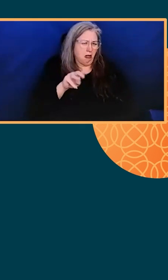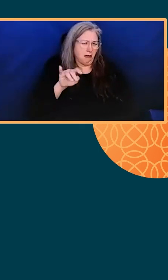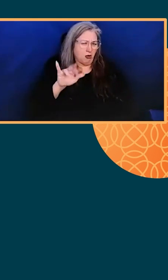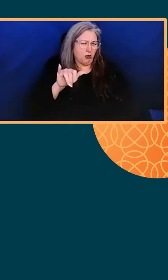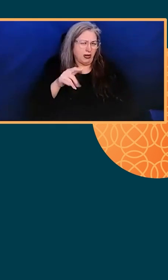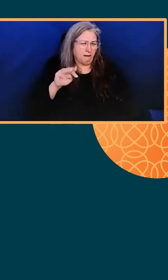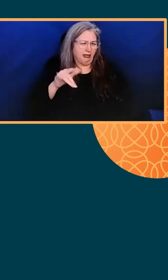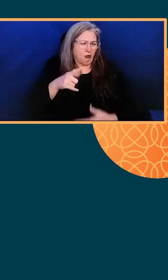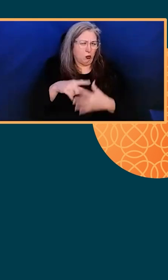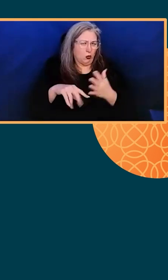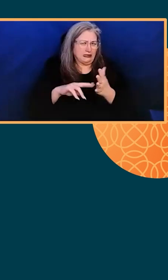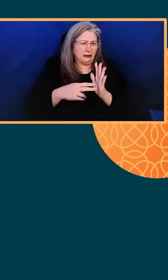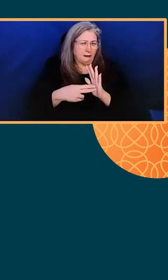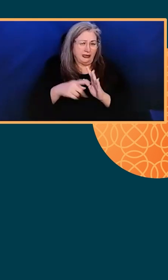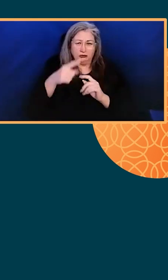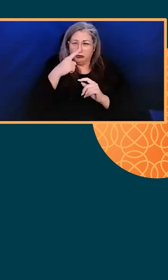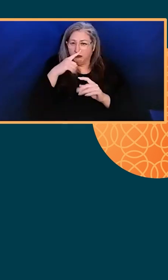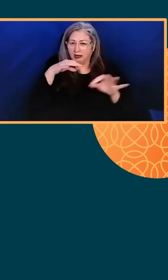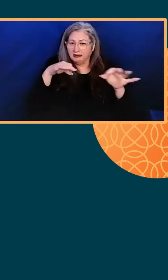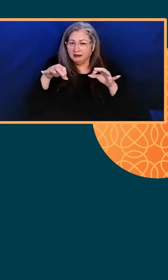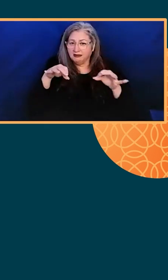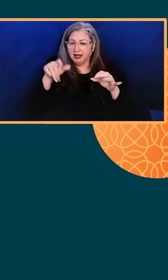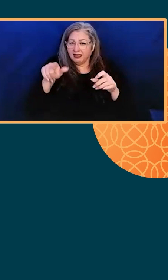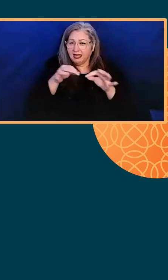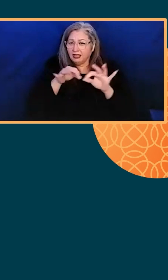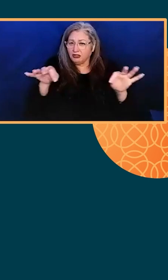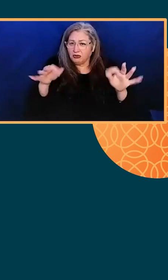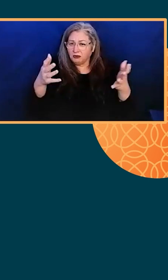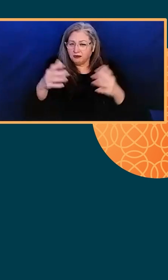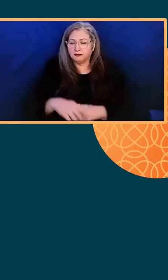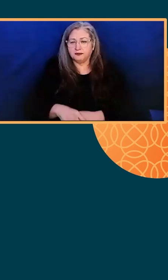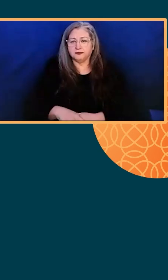myth means. Can you define that term for us?